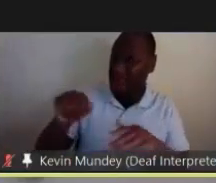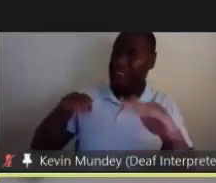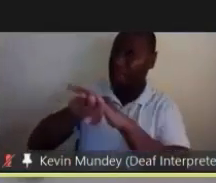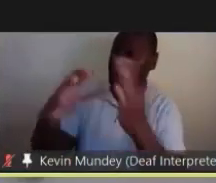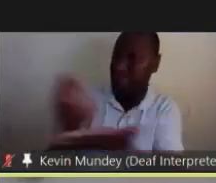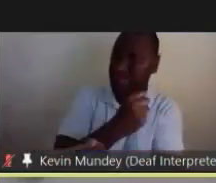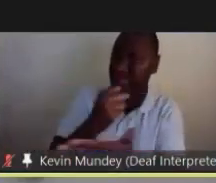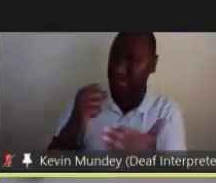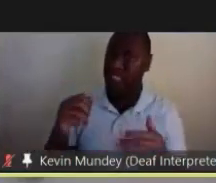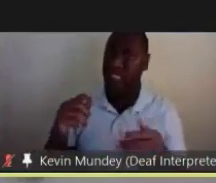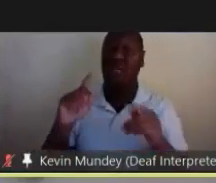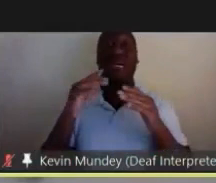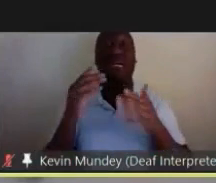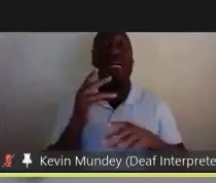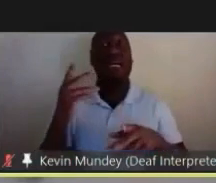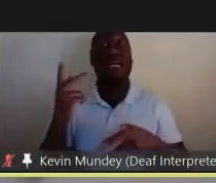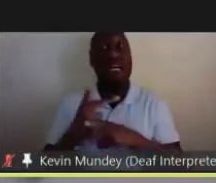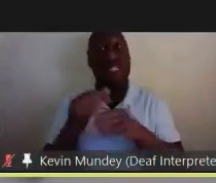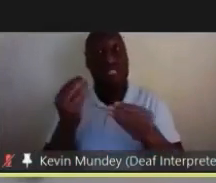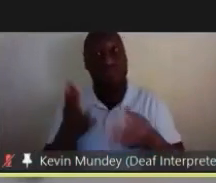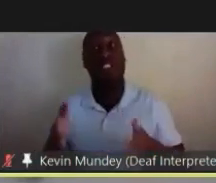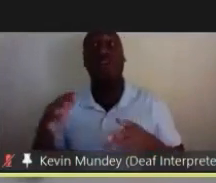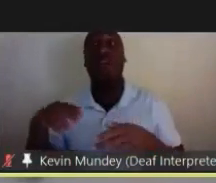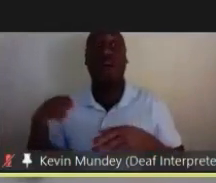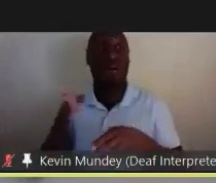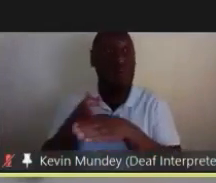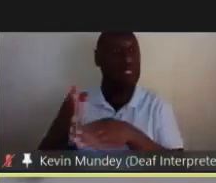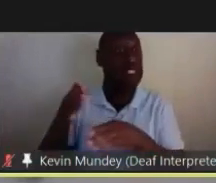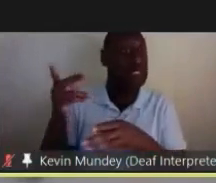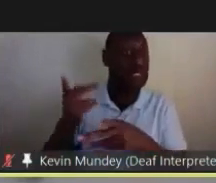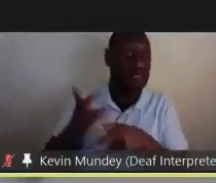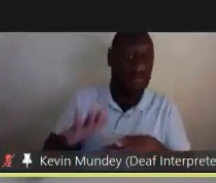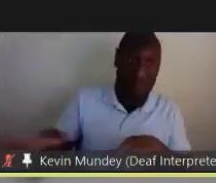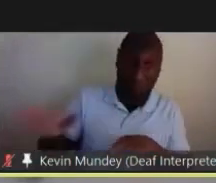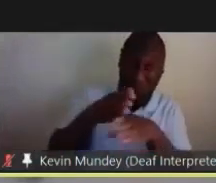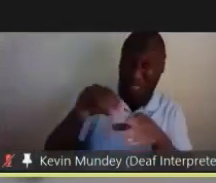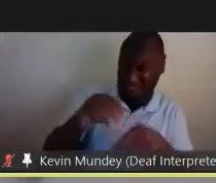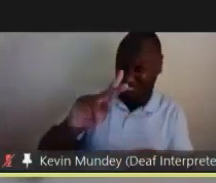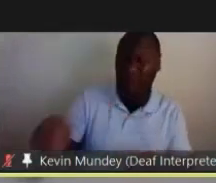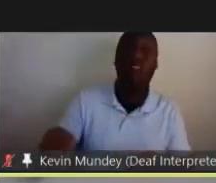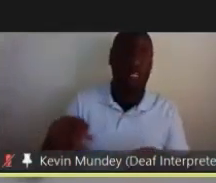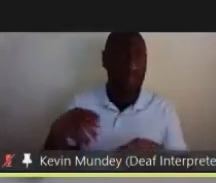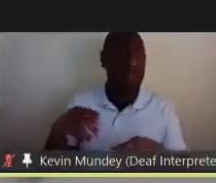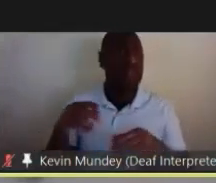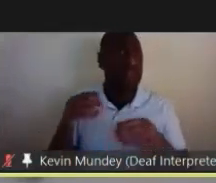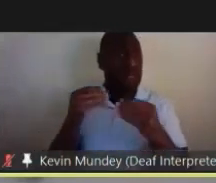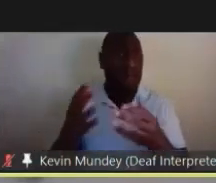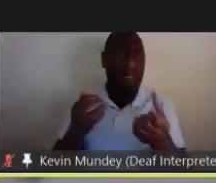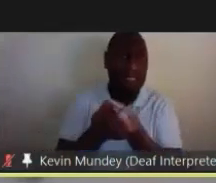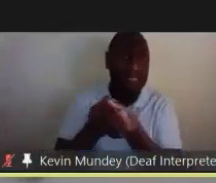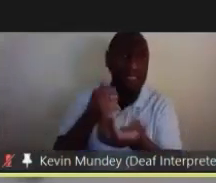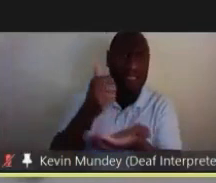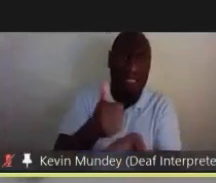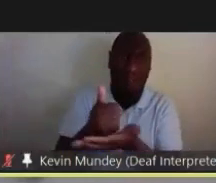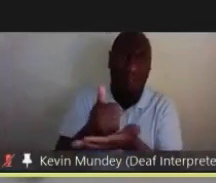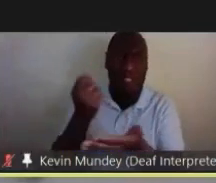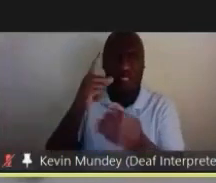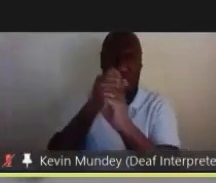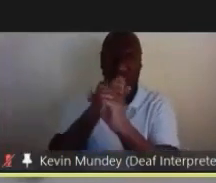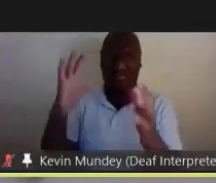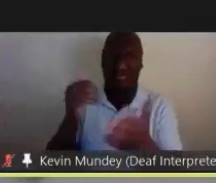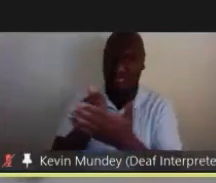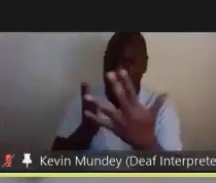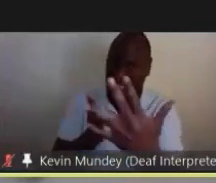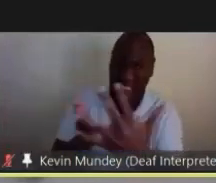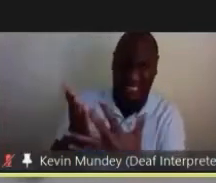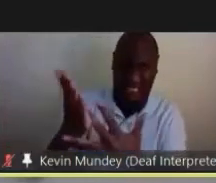and professionals in Philadelphia, and helps you to understand the systems of care and how to navigate them. We have